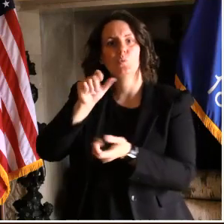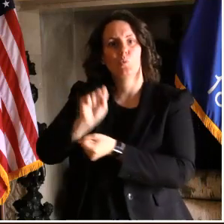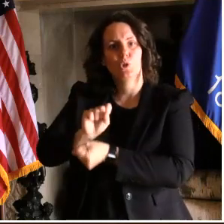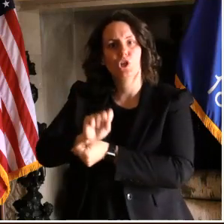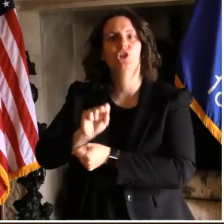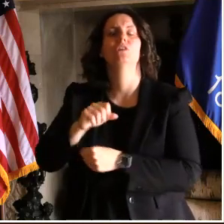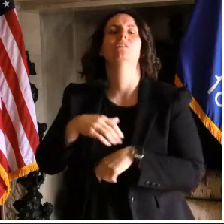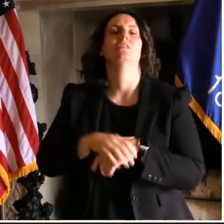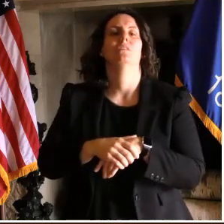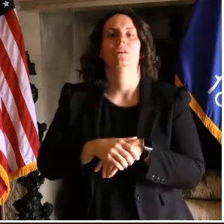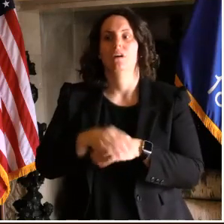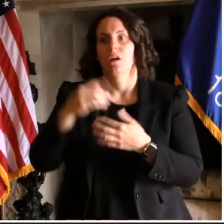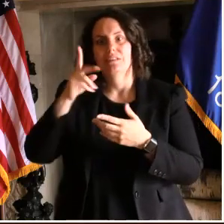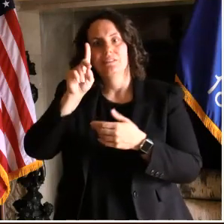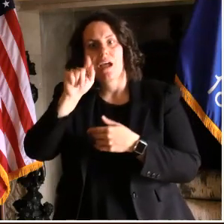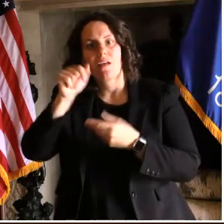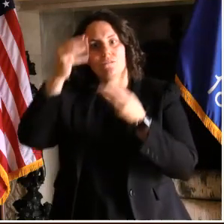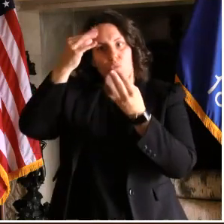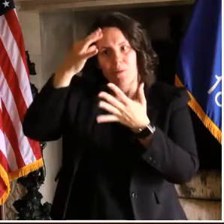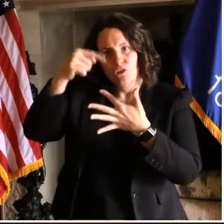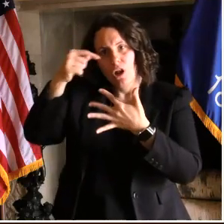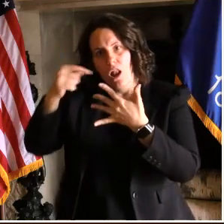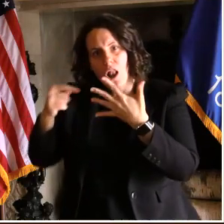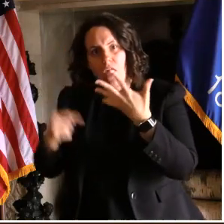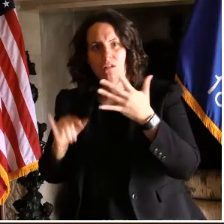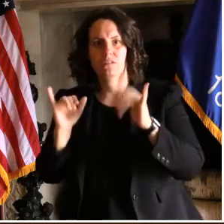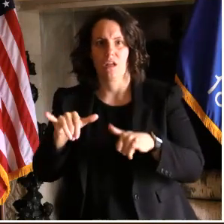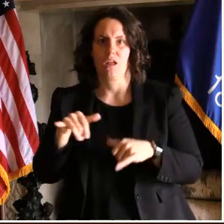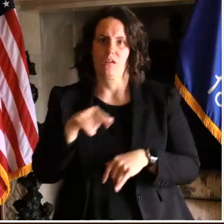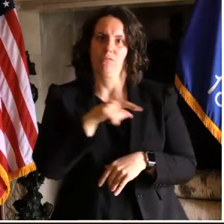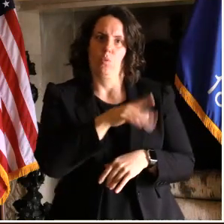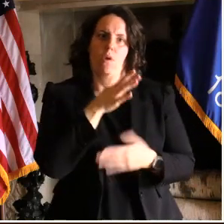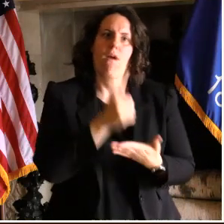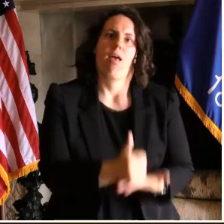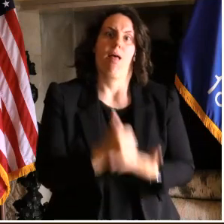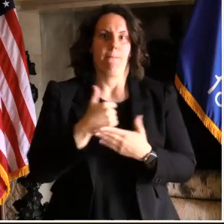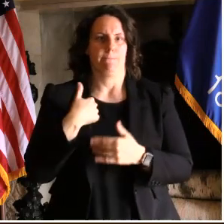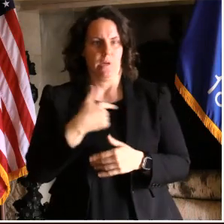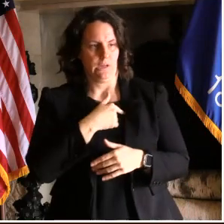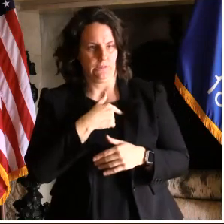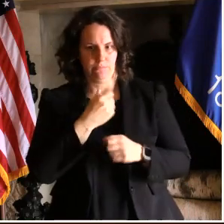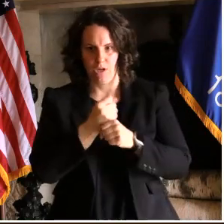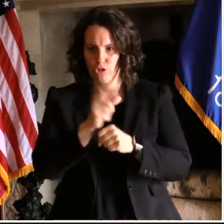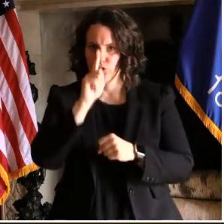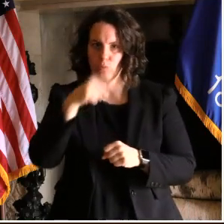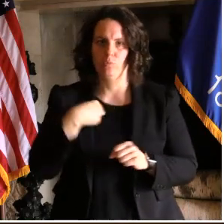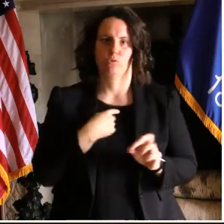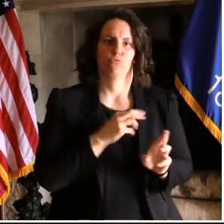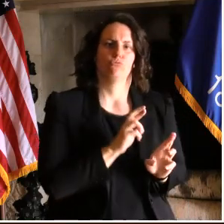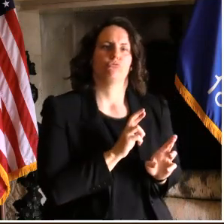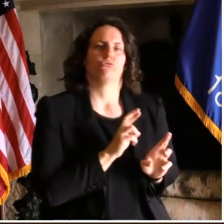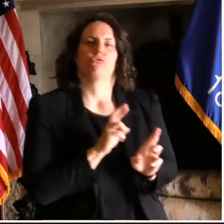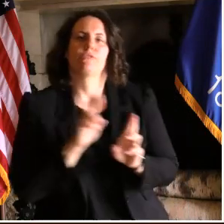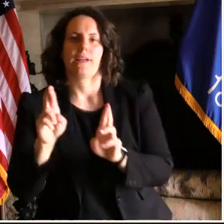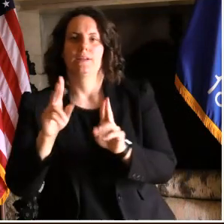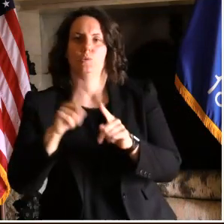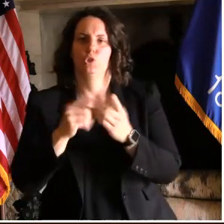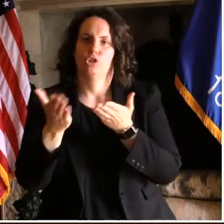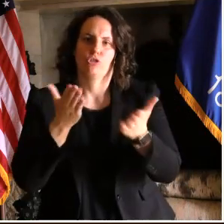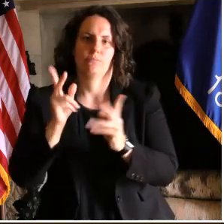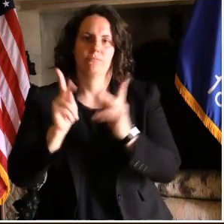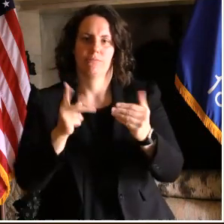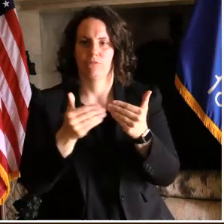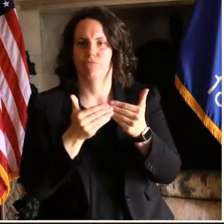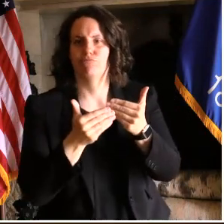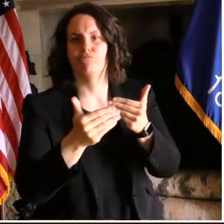help ensure our healthcare workforce have the resources they need to serve folks across the state. It is critical